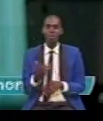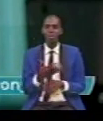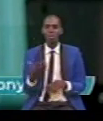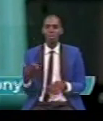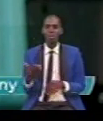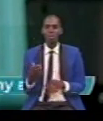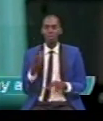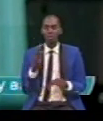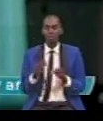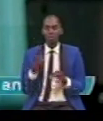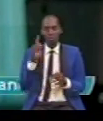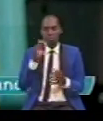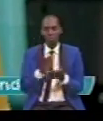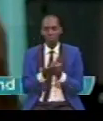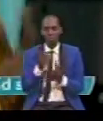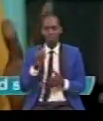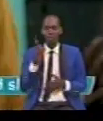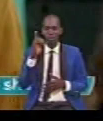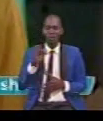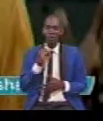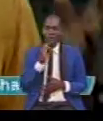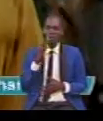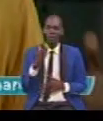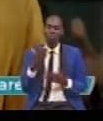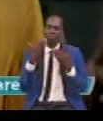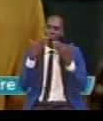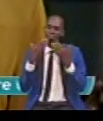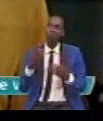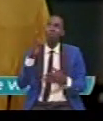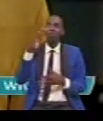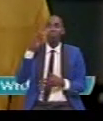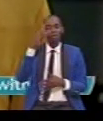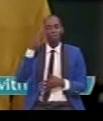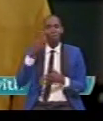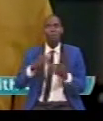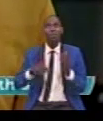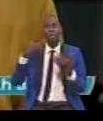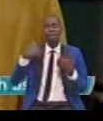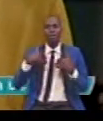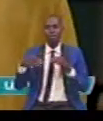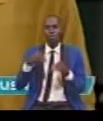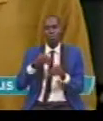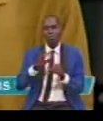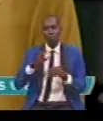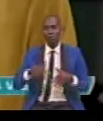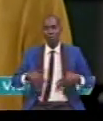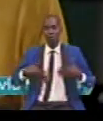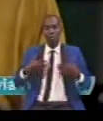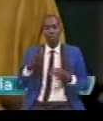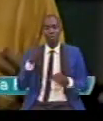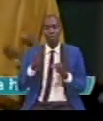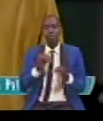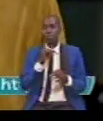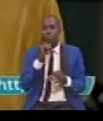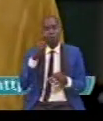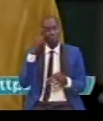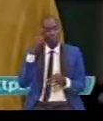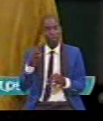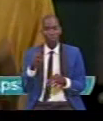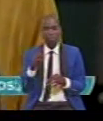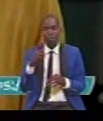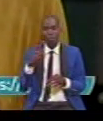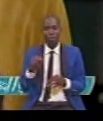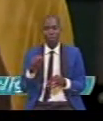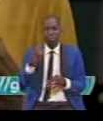Please, if you believe, God is there, and I thank God for what he has done in my life. If it wasn't for this, the men of